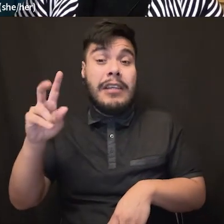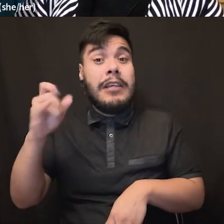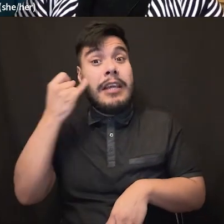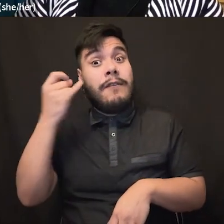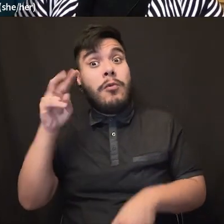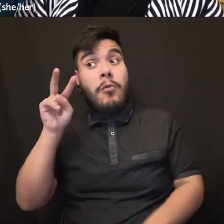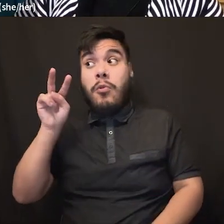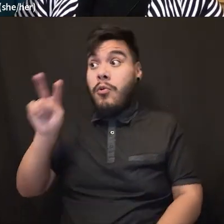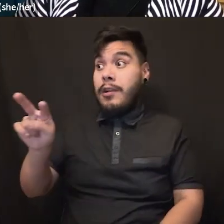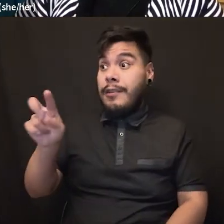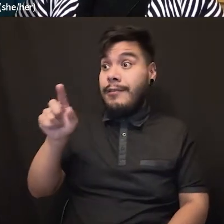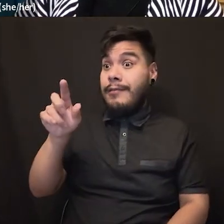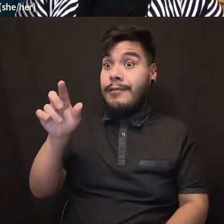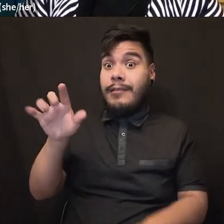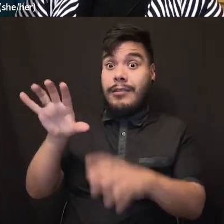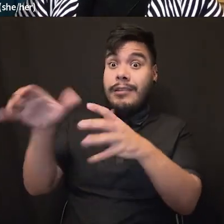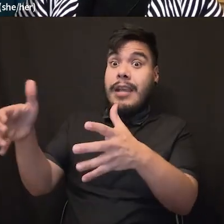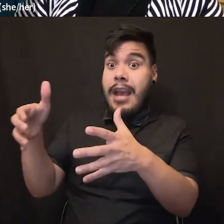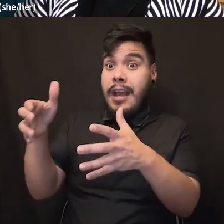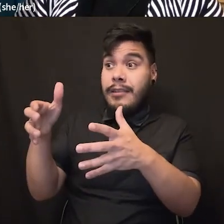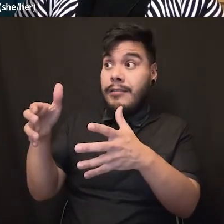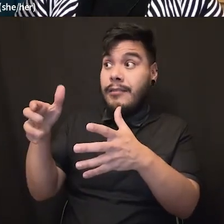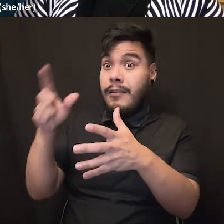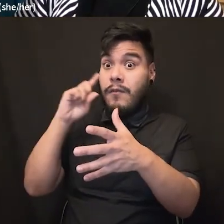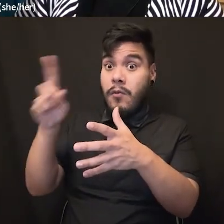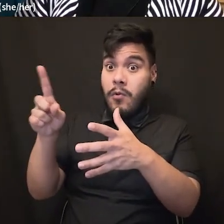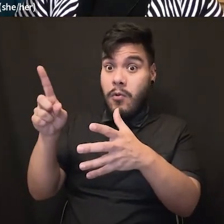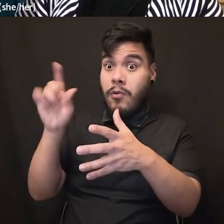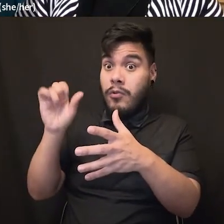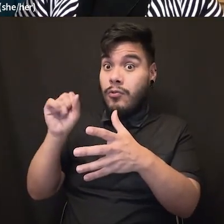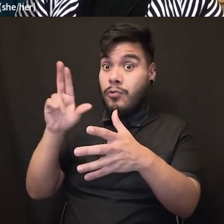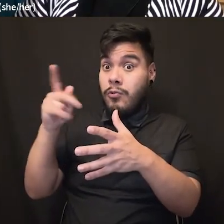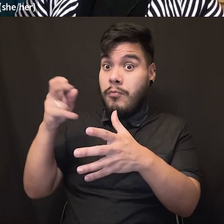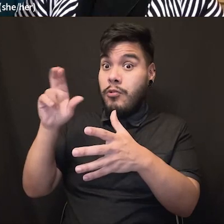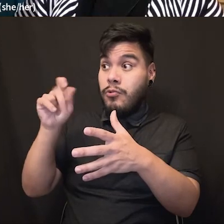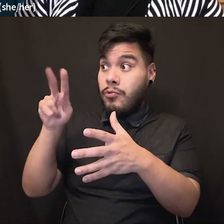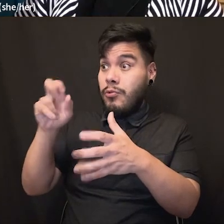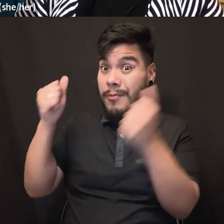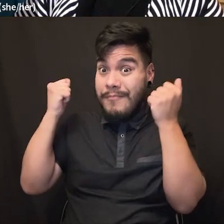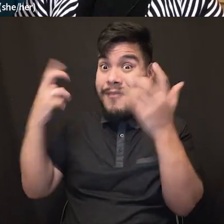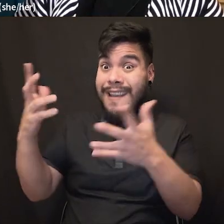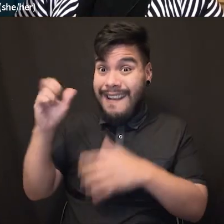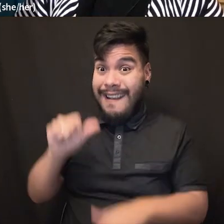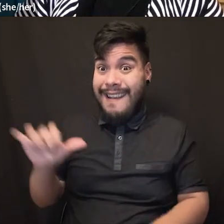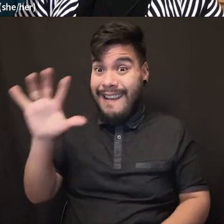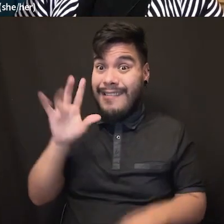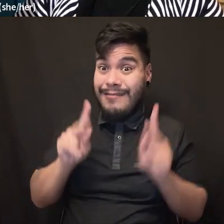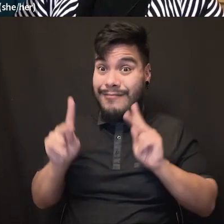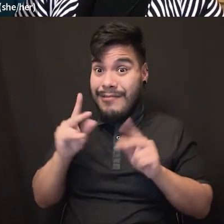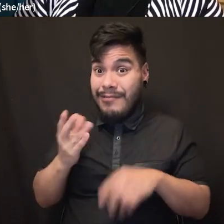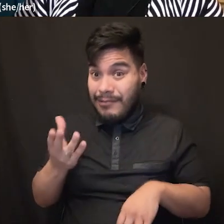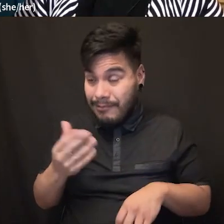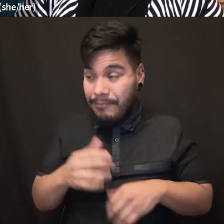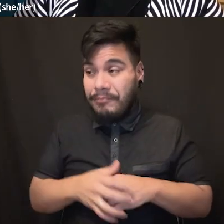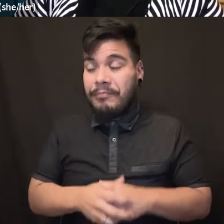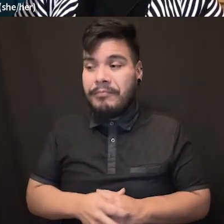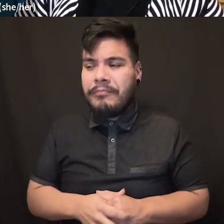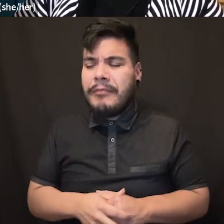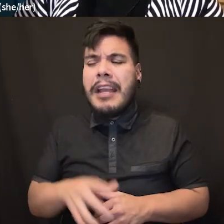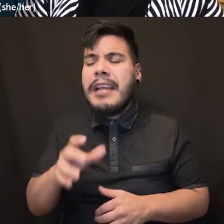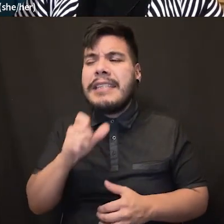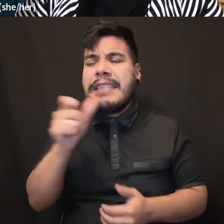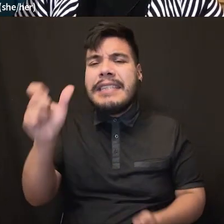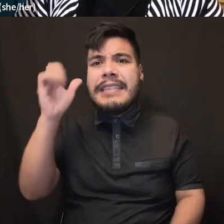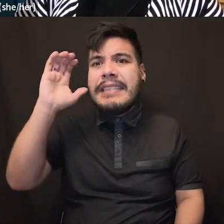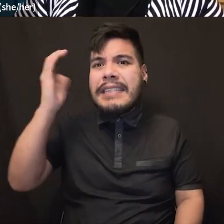of Superstore, there are so many Asian people on it. And it was just sort of like, it was never like, it didn't